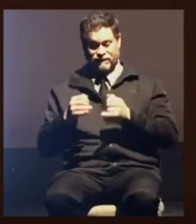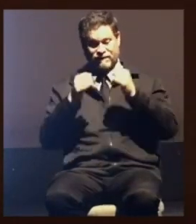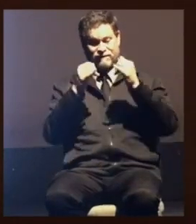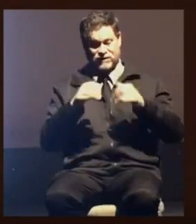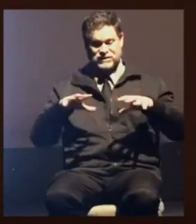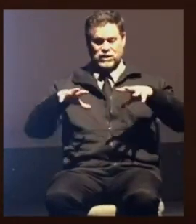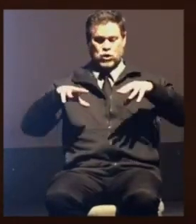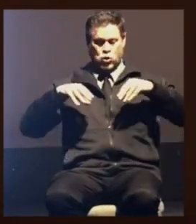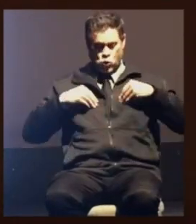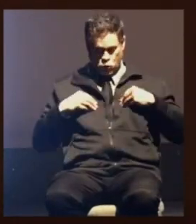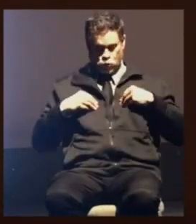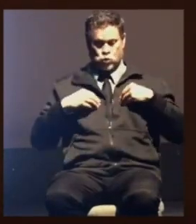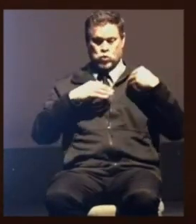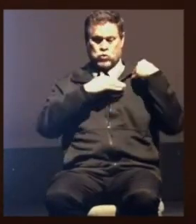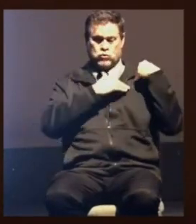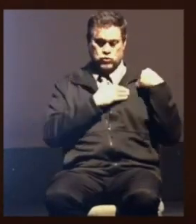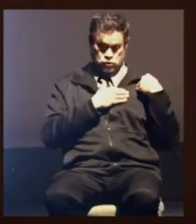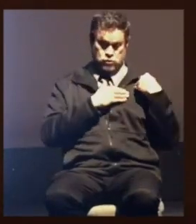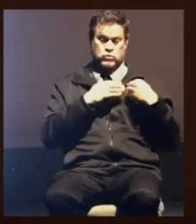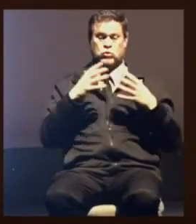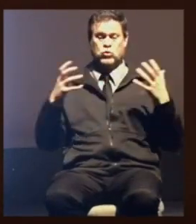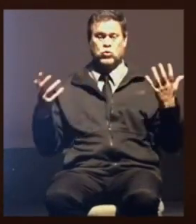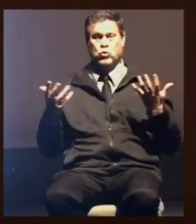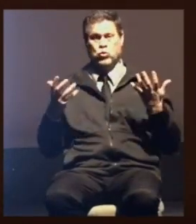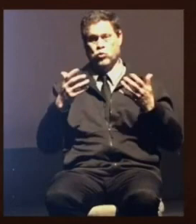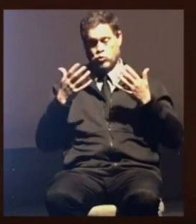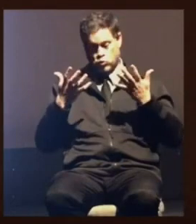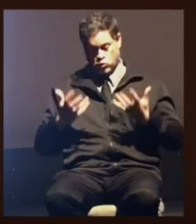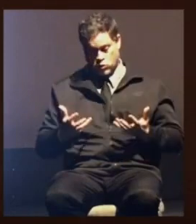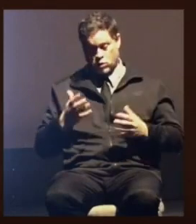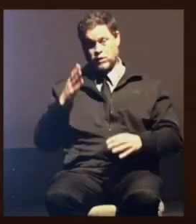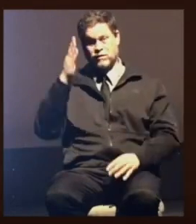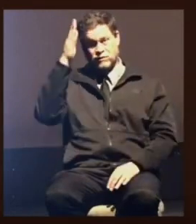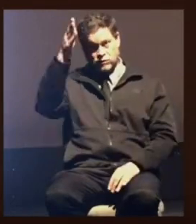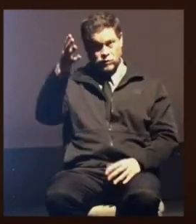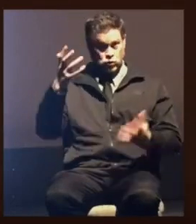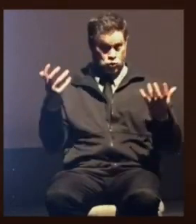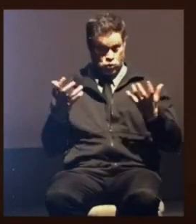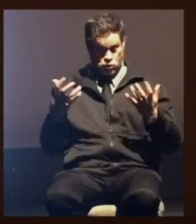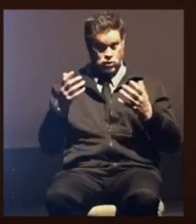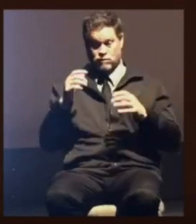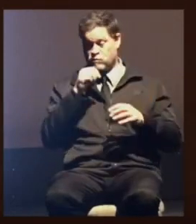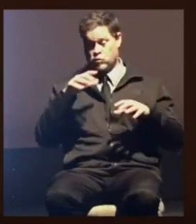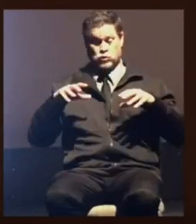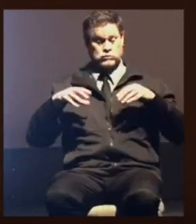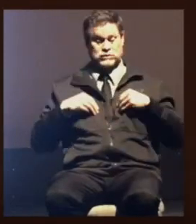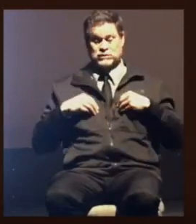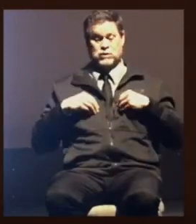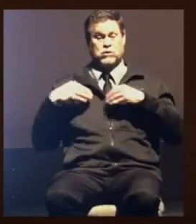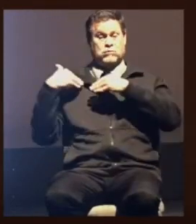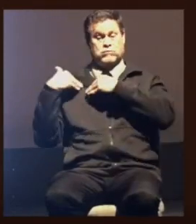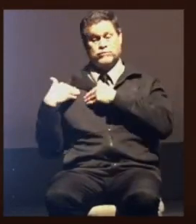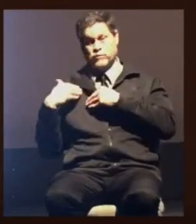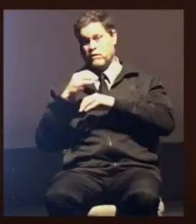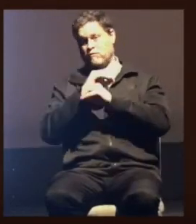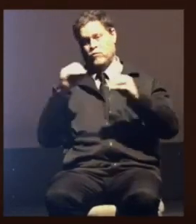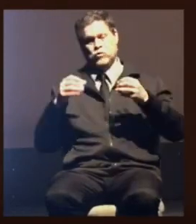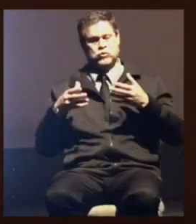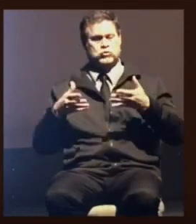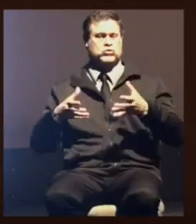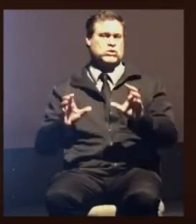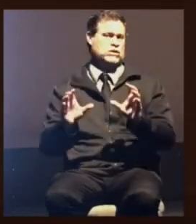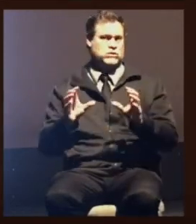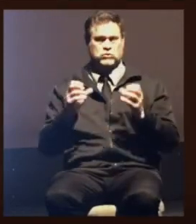take ownership of who you are and what you want to be. Because if you don't take ownership, you got no chance. And there's too